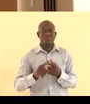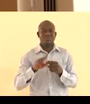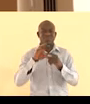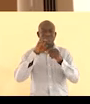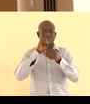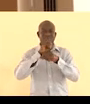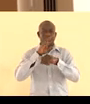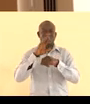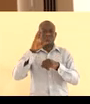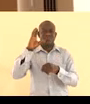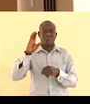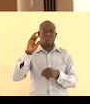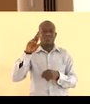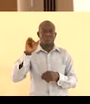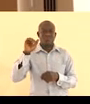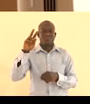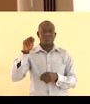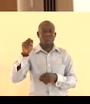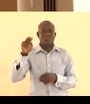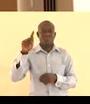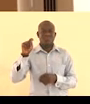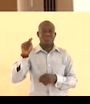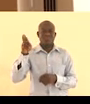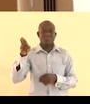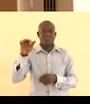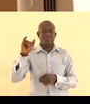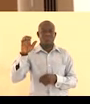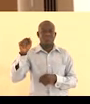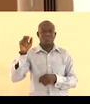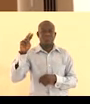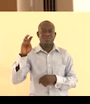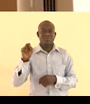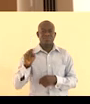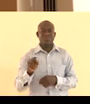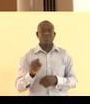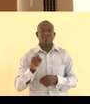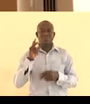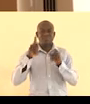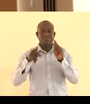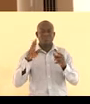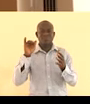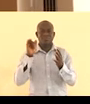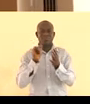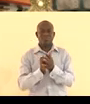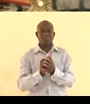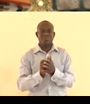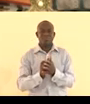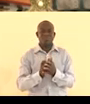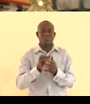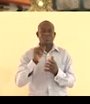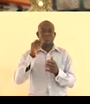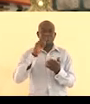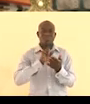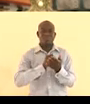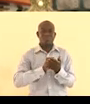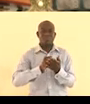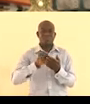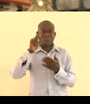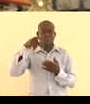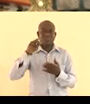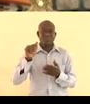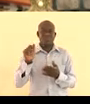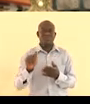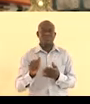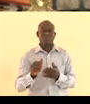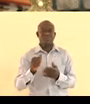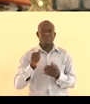gifts? Father, at that time, the people and the audience that St. Paul was addressing